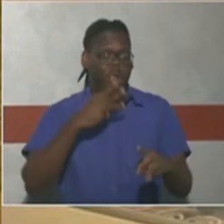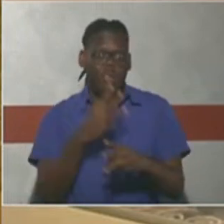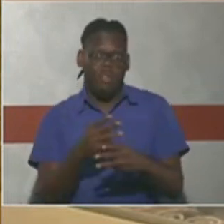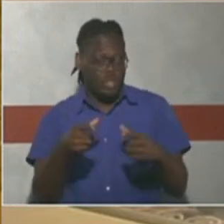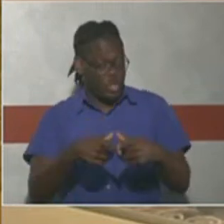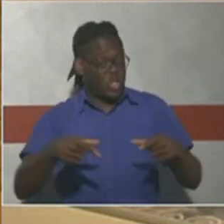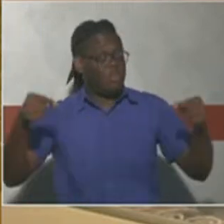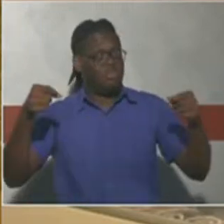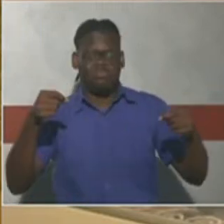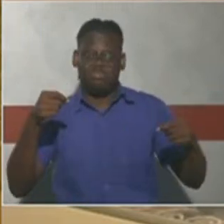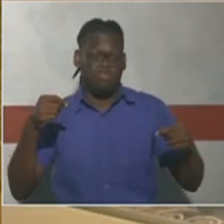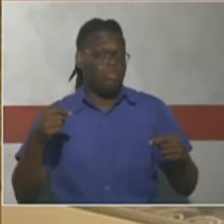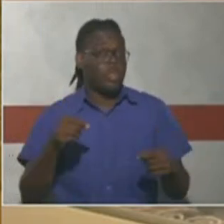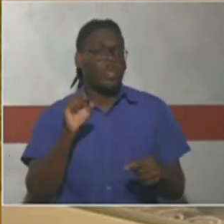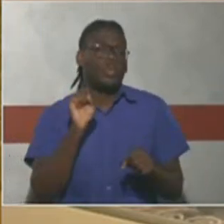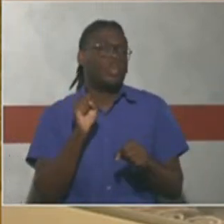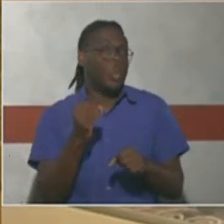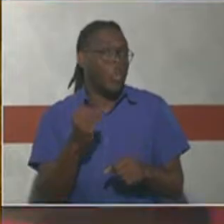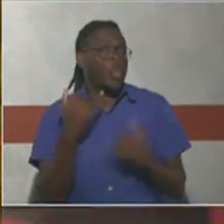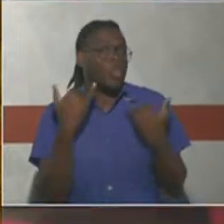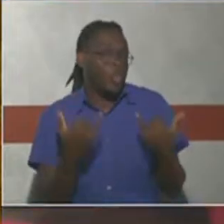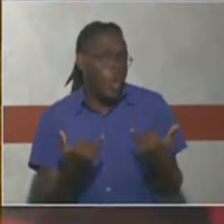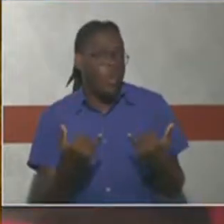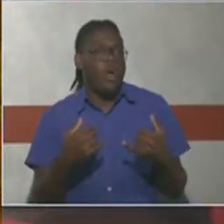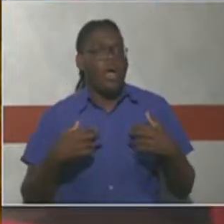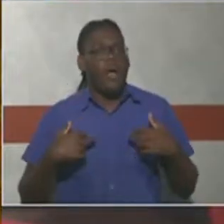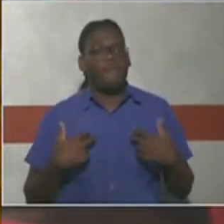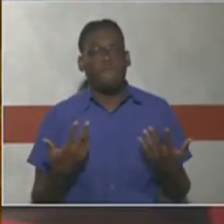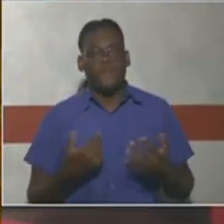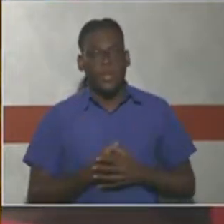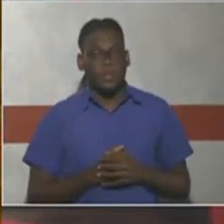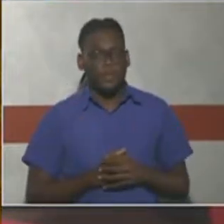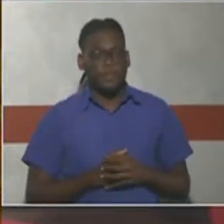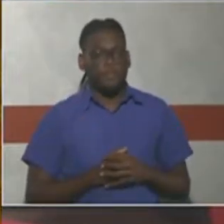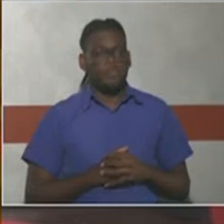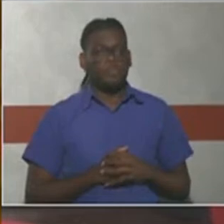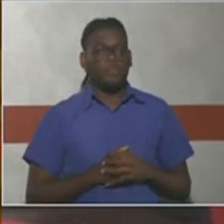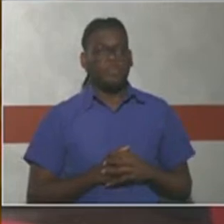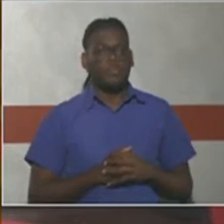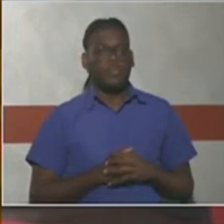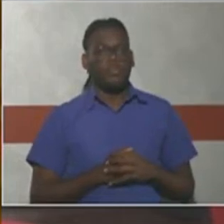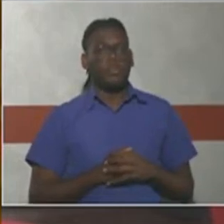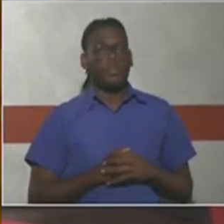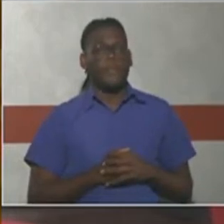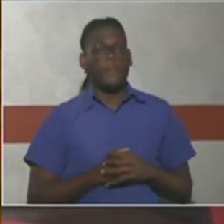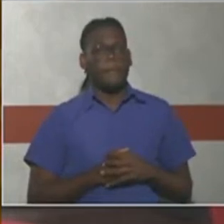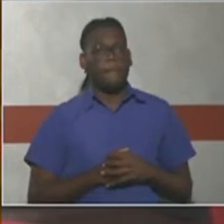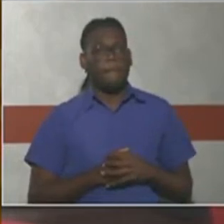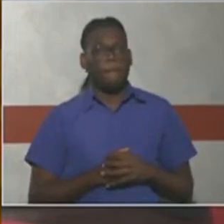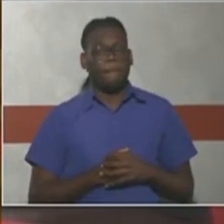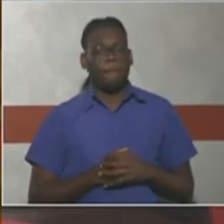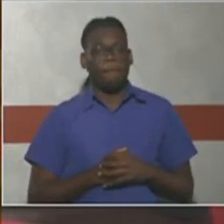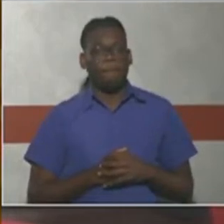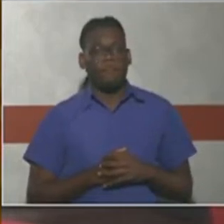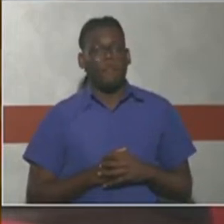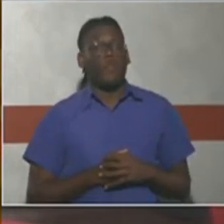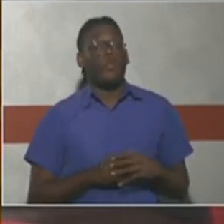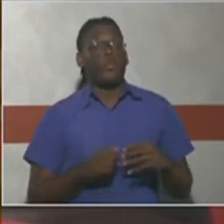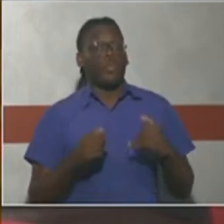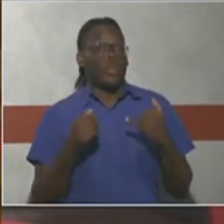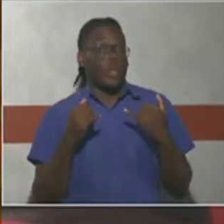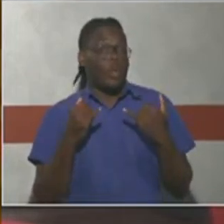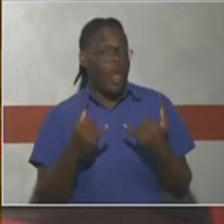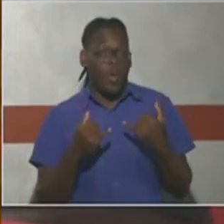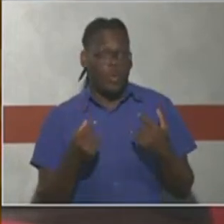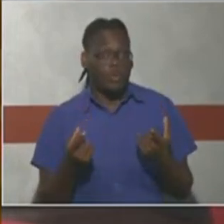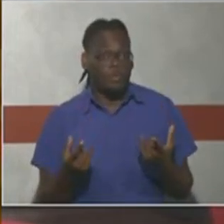little bit with respect to that Dragon. Are you suggesting then that now that it's worked out with, not Dragon, sorry, with respect to